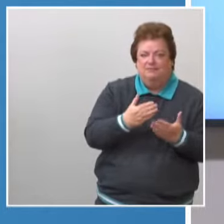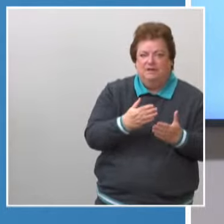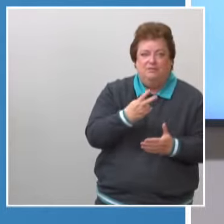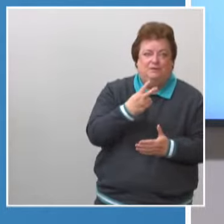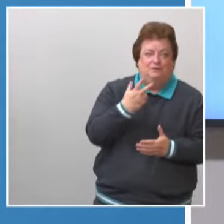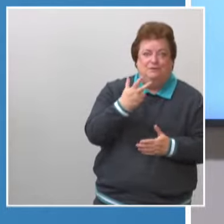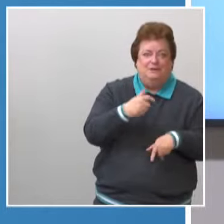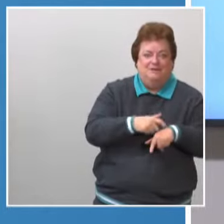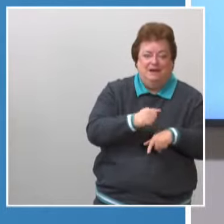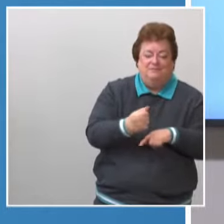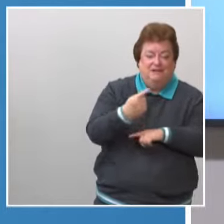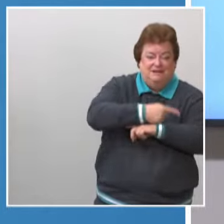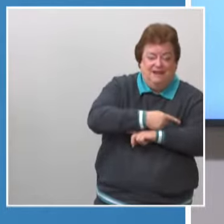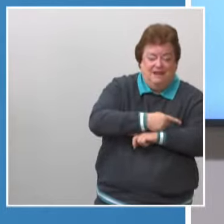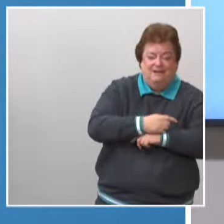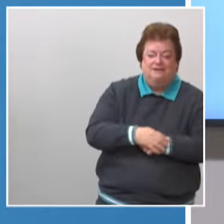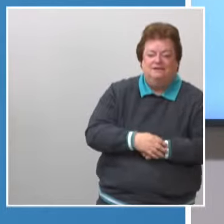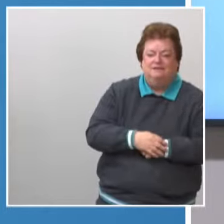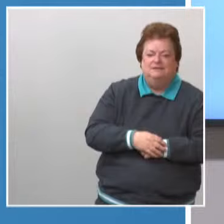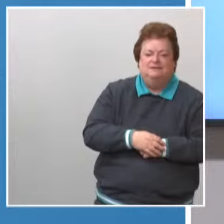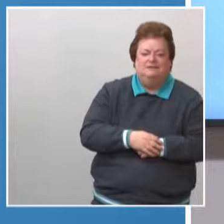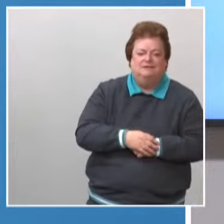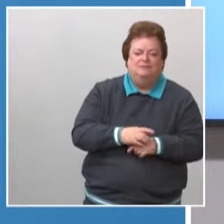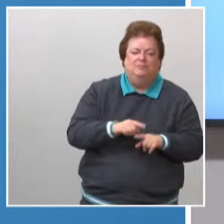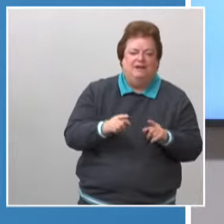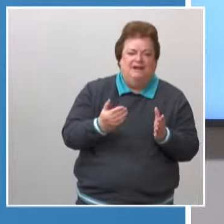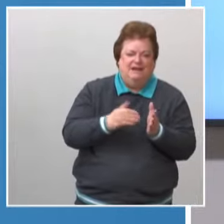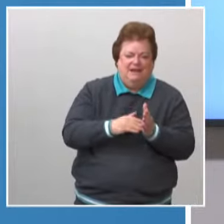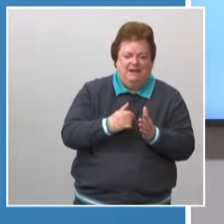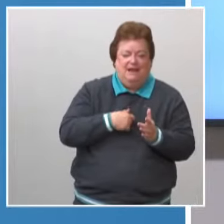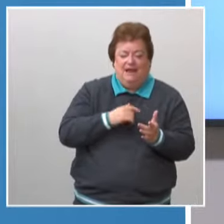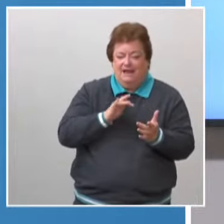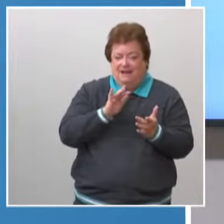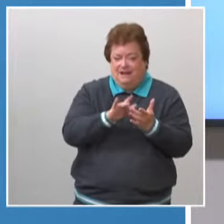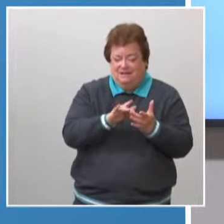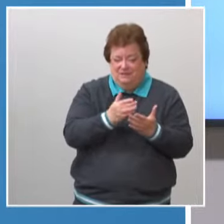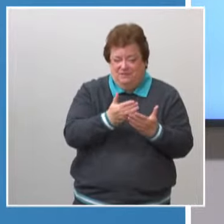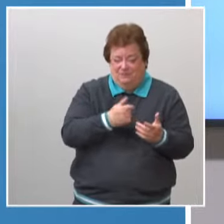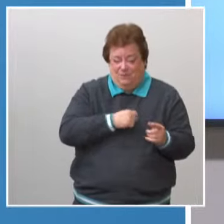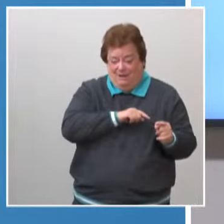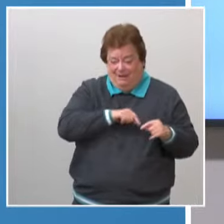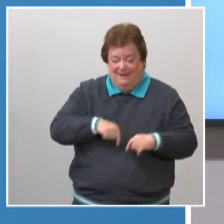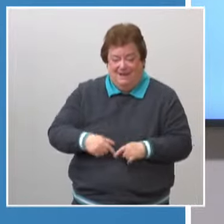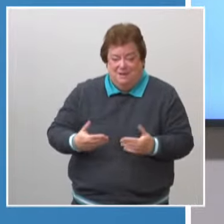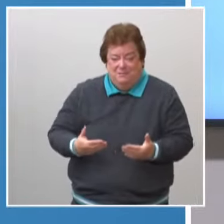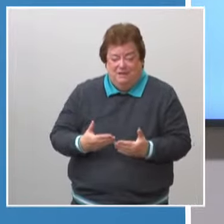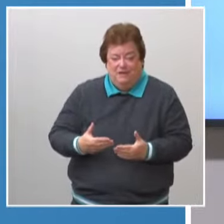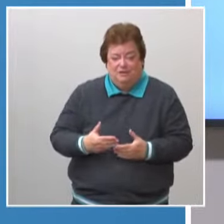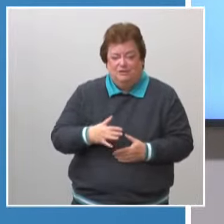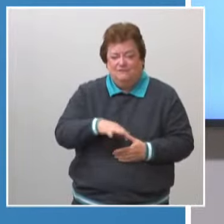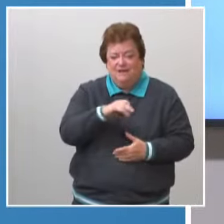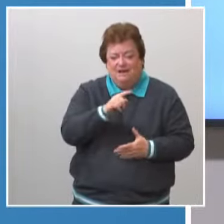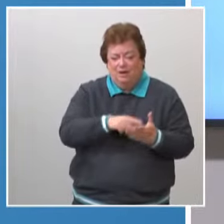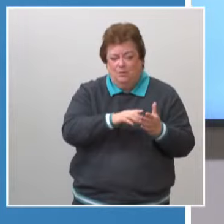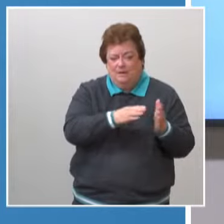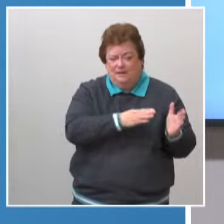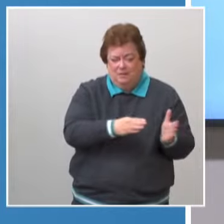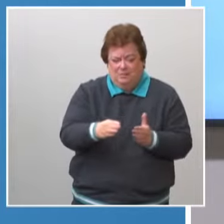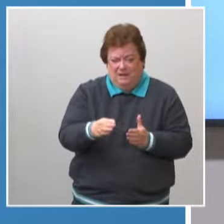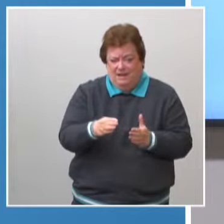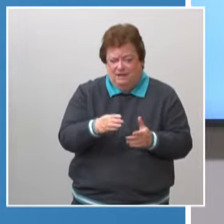day. But I just, again, reached out to them right before I came down here to find out what their plan is